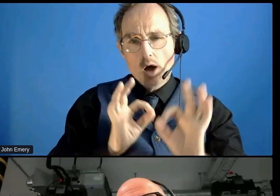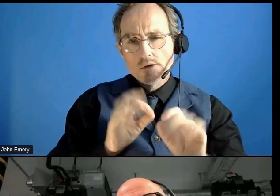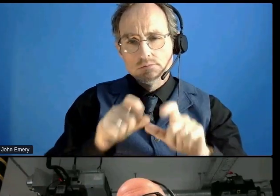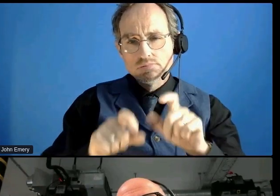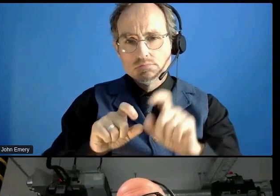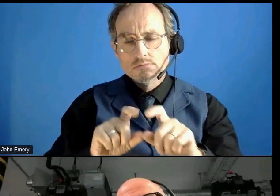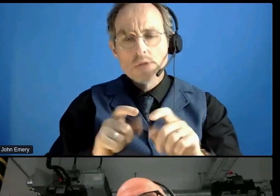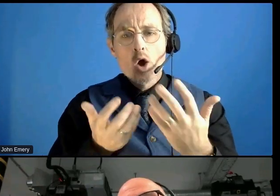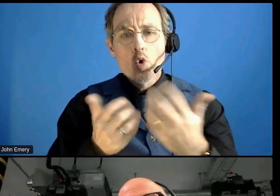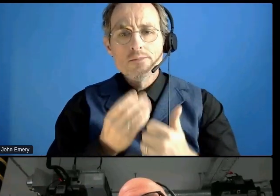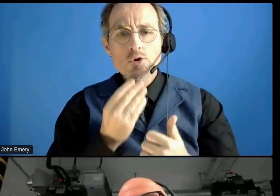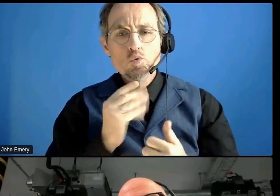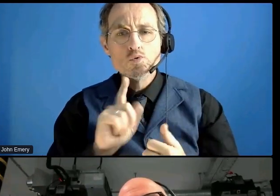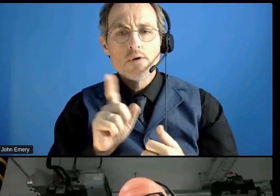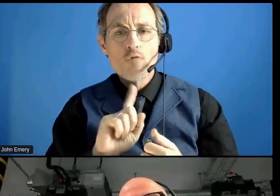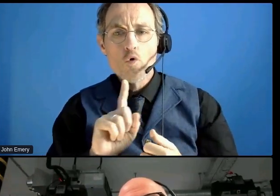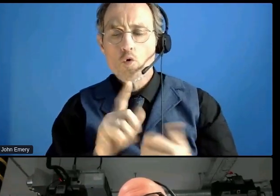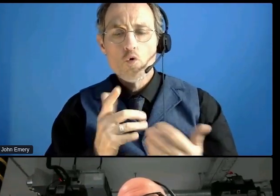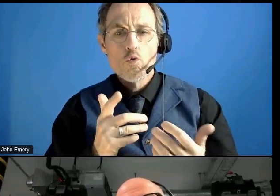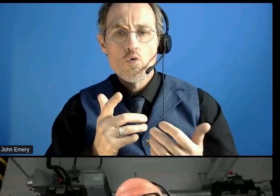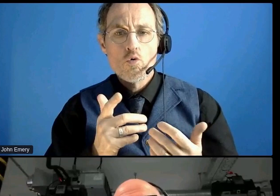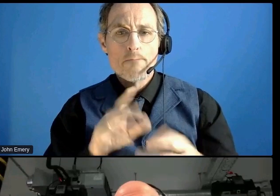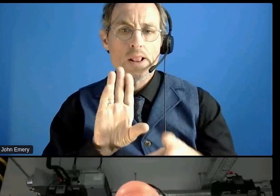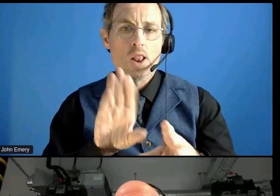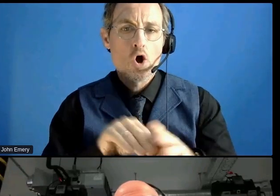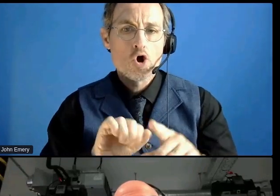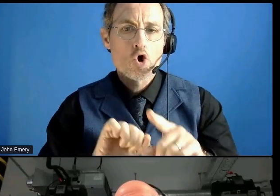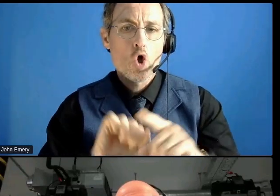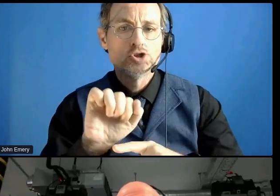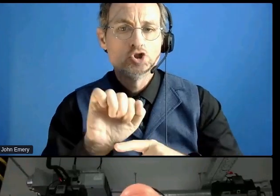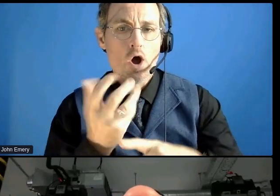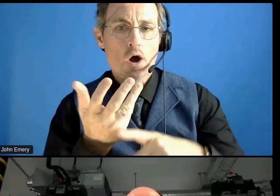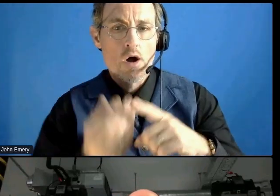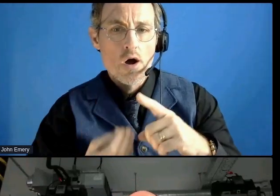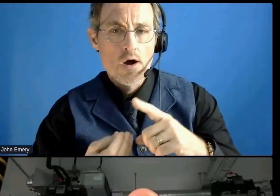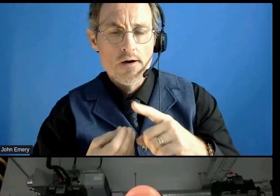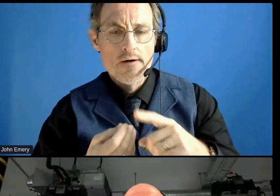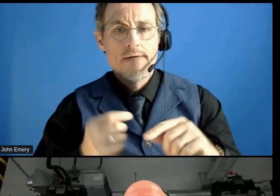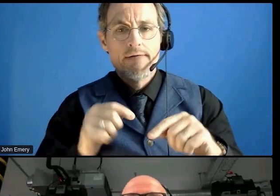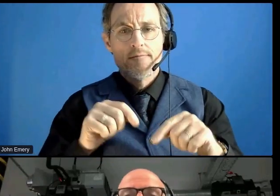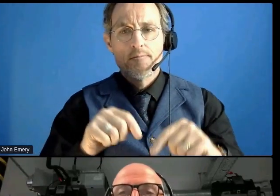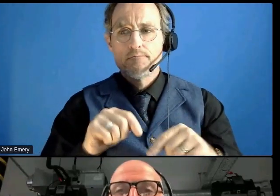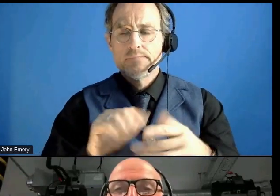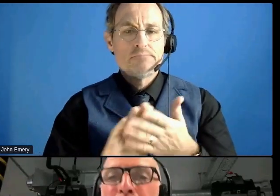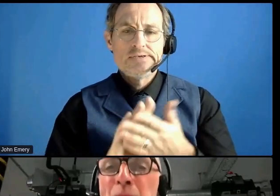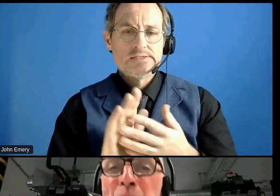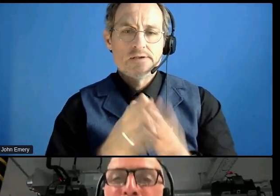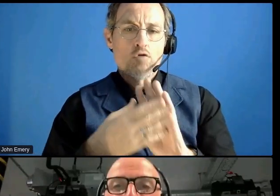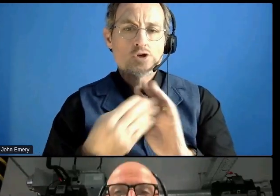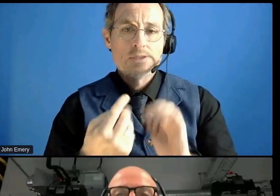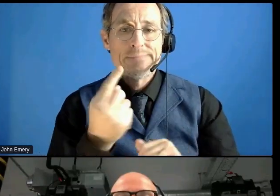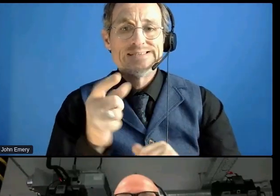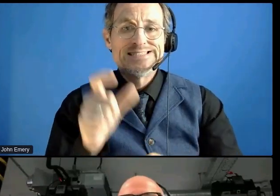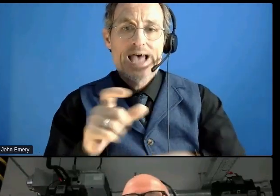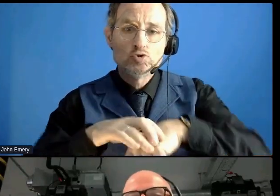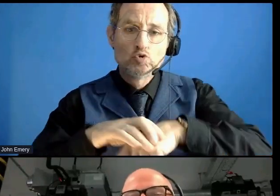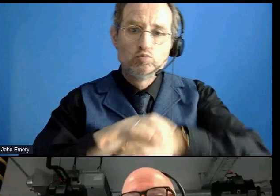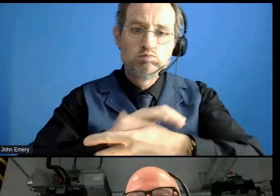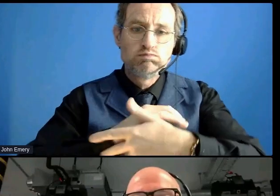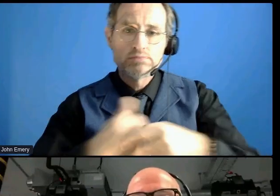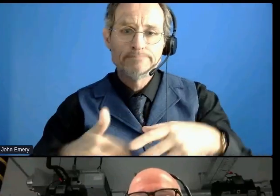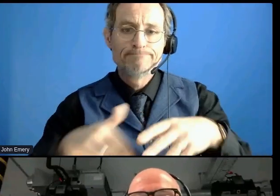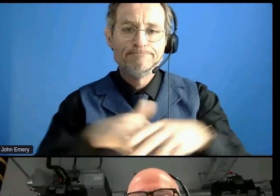us a bit about what Skyscanner is doing, and also a little bit about the work, that sort of accessibility that you're working on, and the information resources that are part of what you